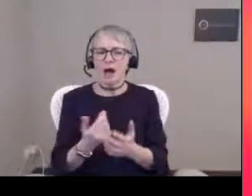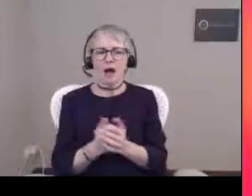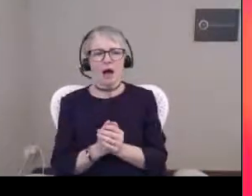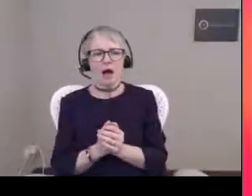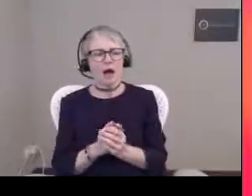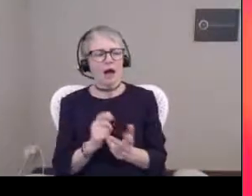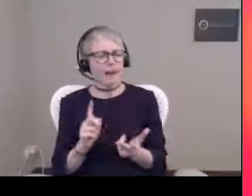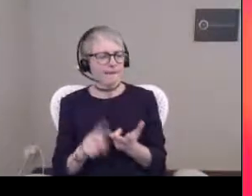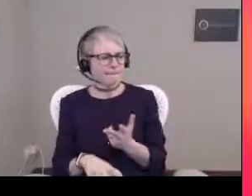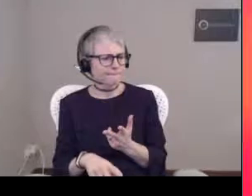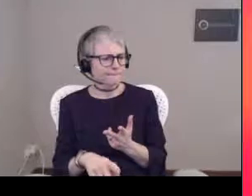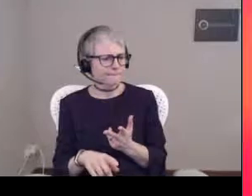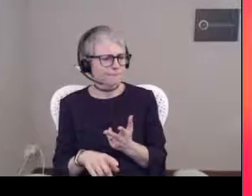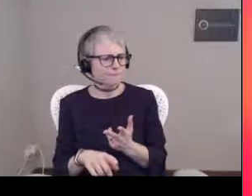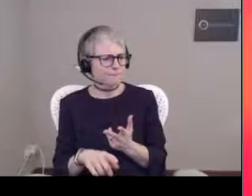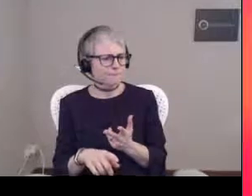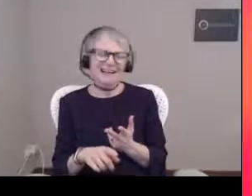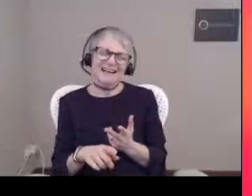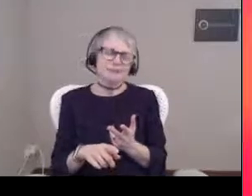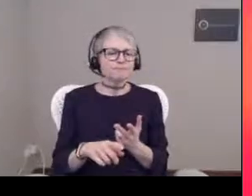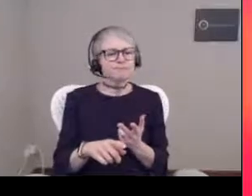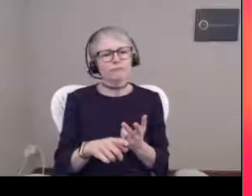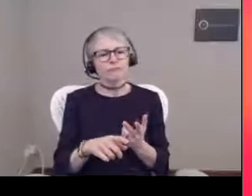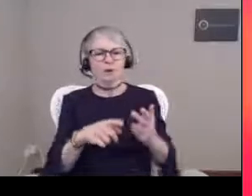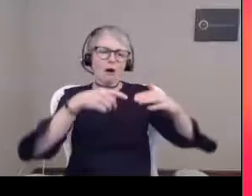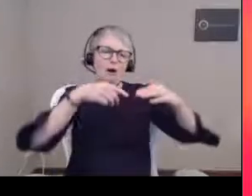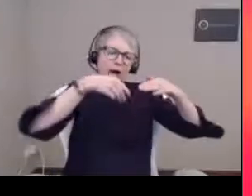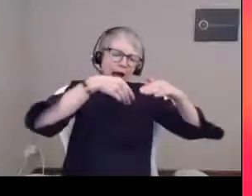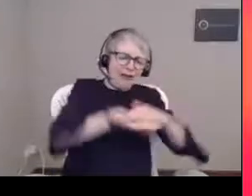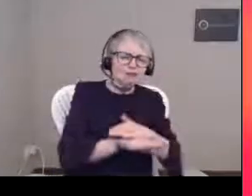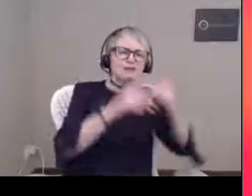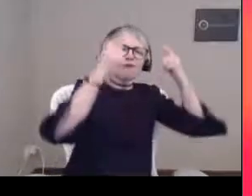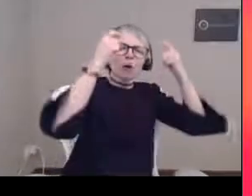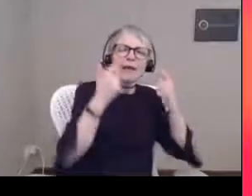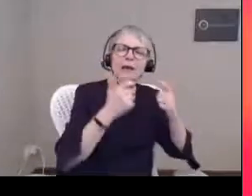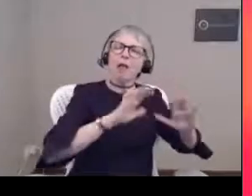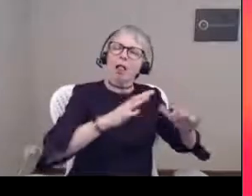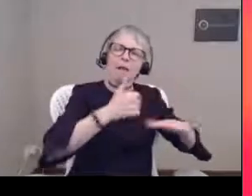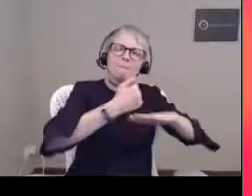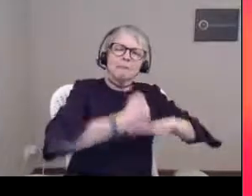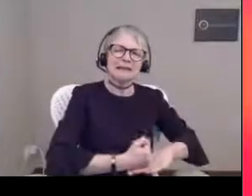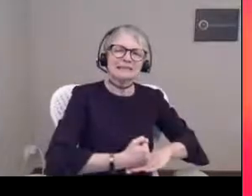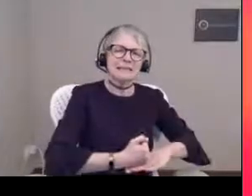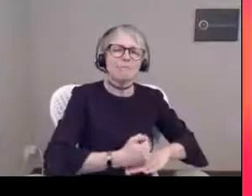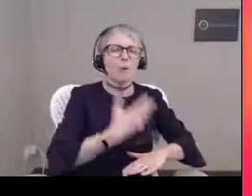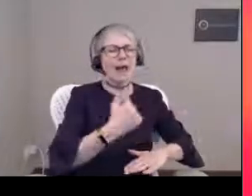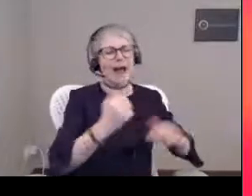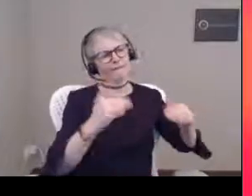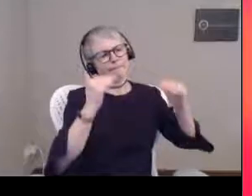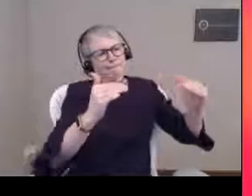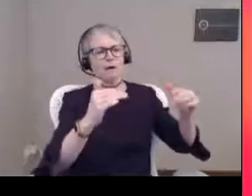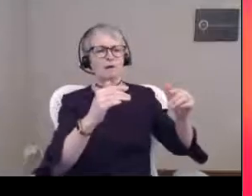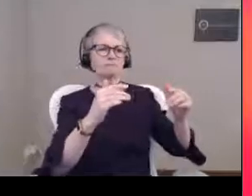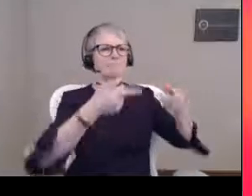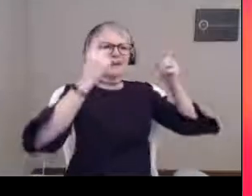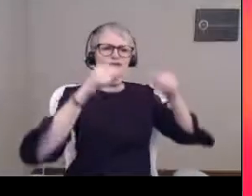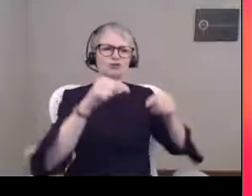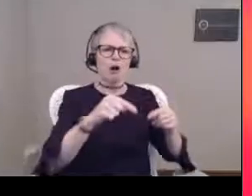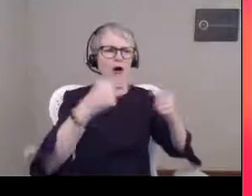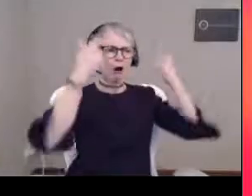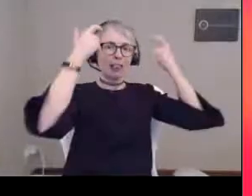we don't tend to have a lot of entry-level positions in finance and legal, but then we have that sort of finance managers and sort of legal professionals as